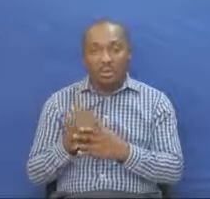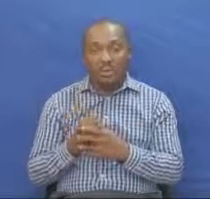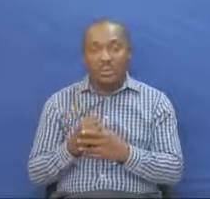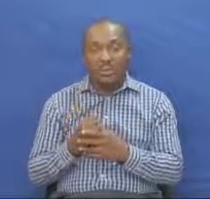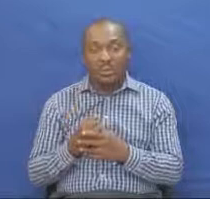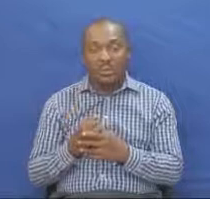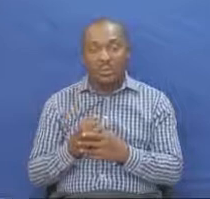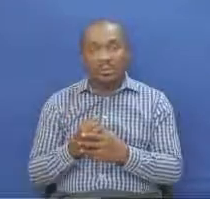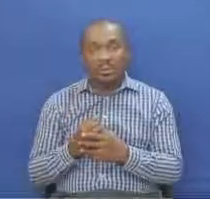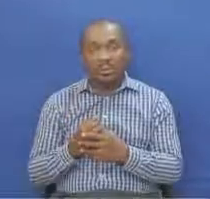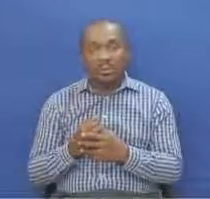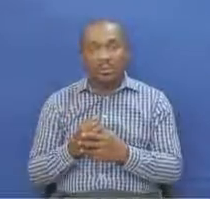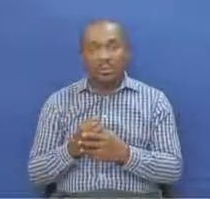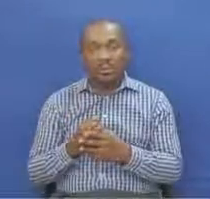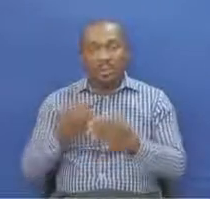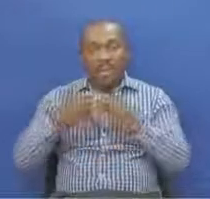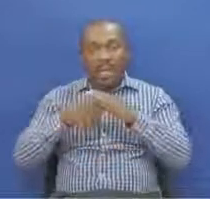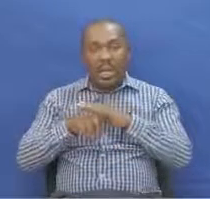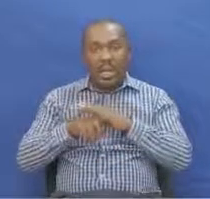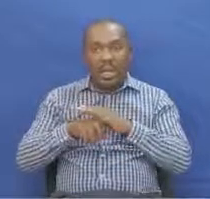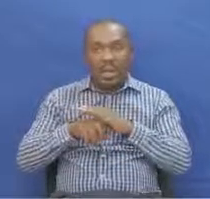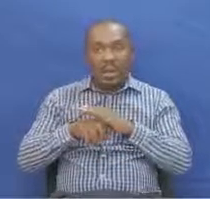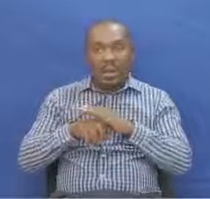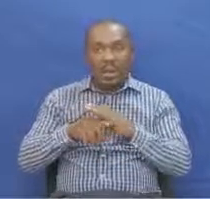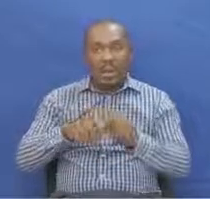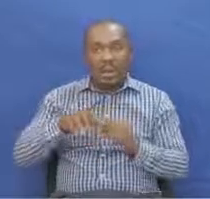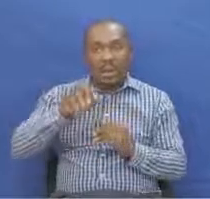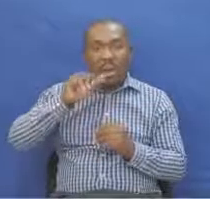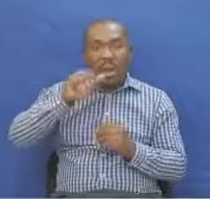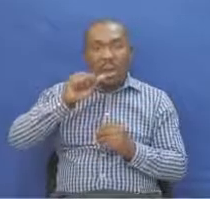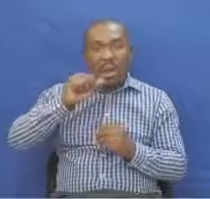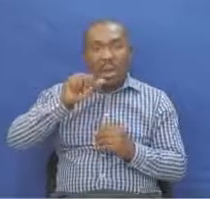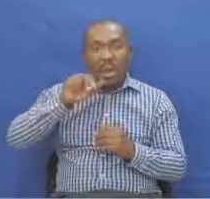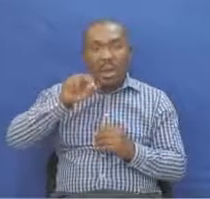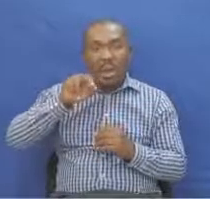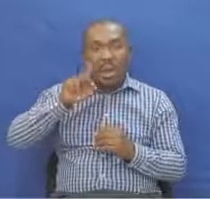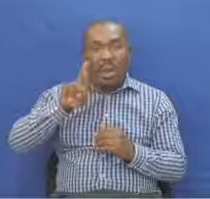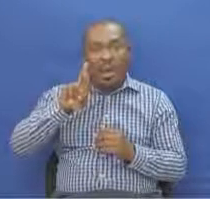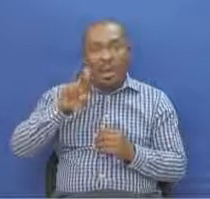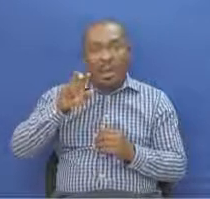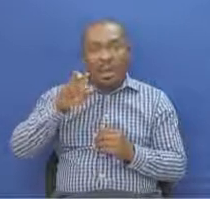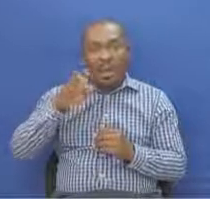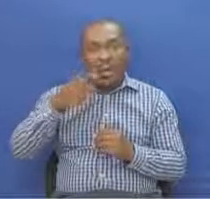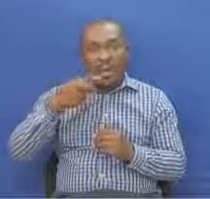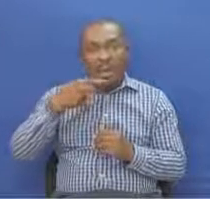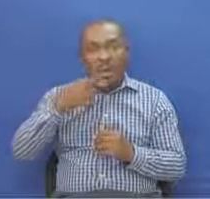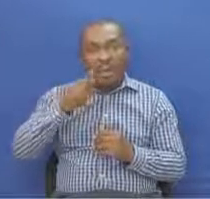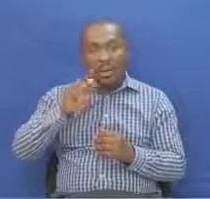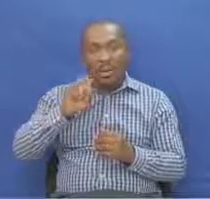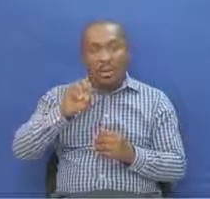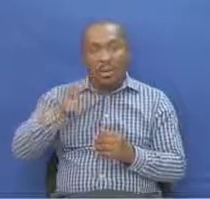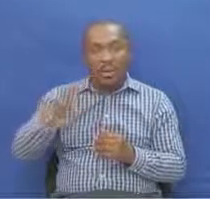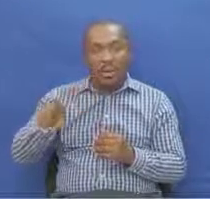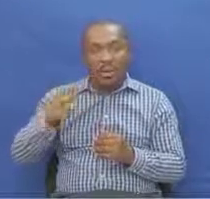It occurs in arthropods. The first, intermittent growth occurs in arthropod. So how is arthropod